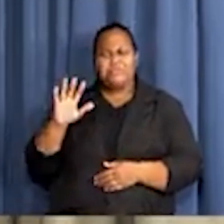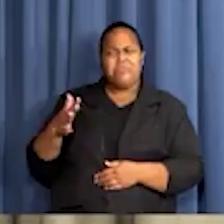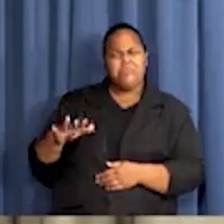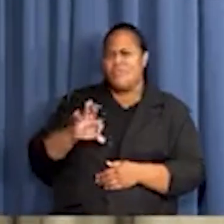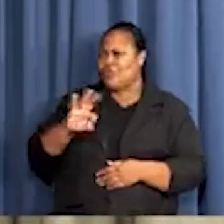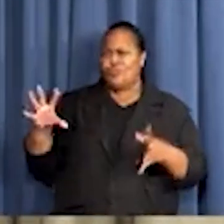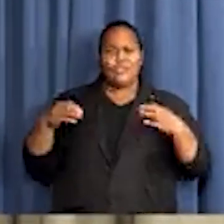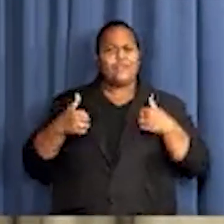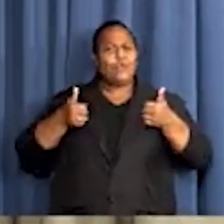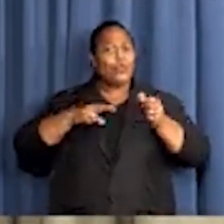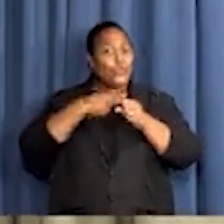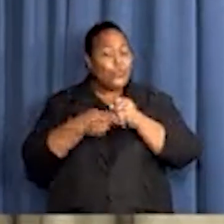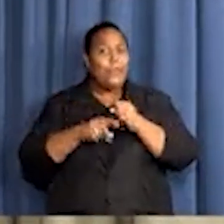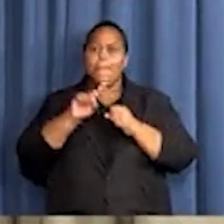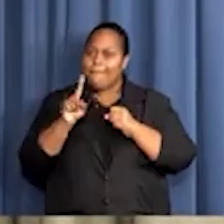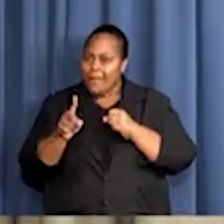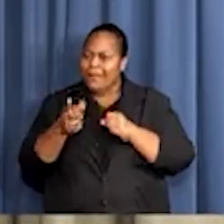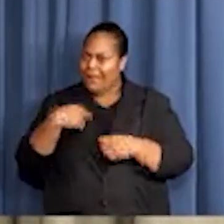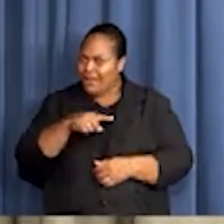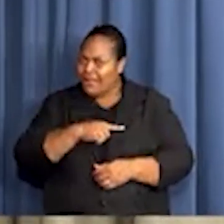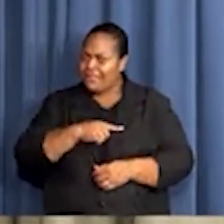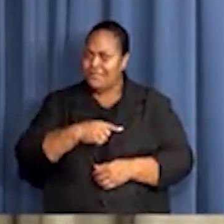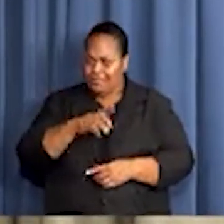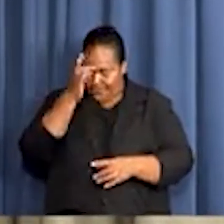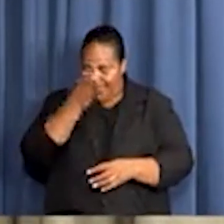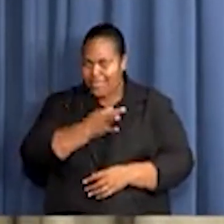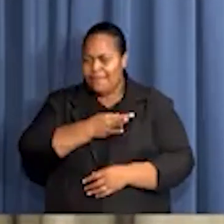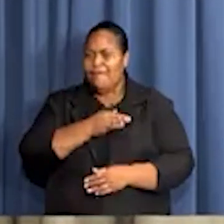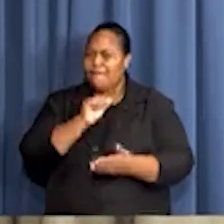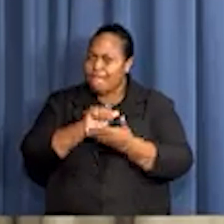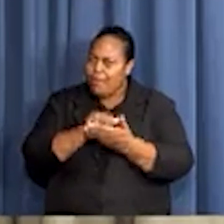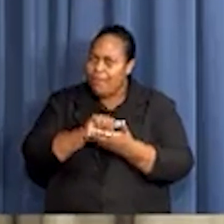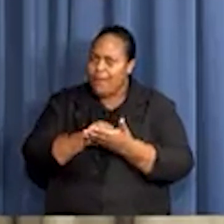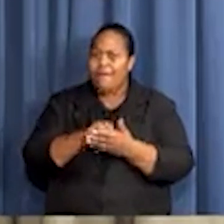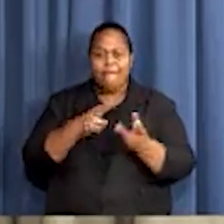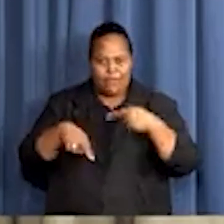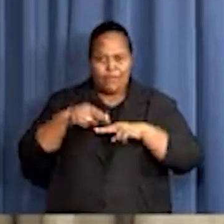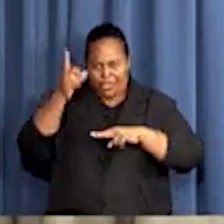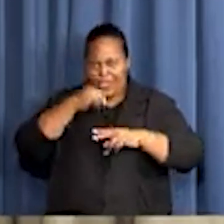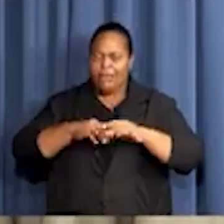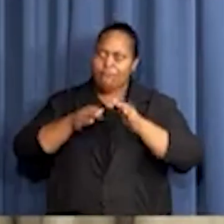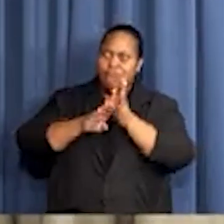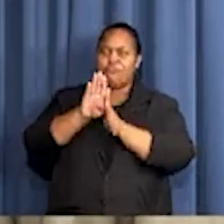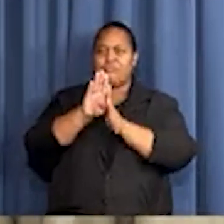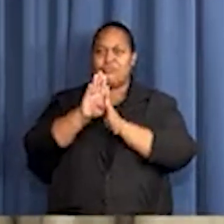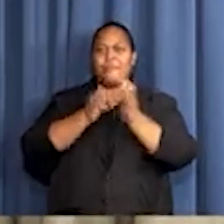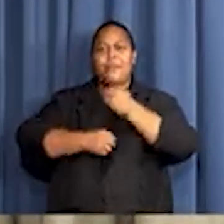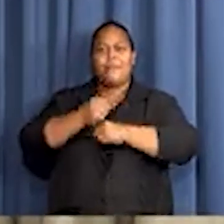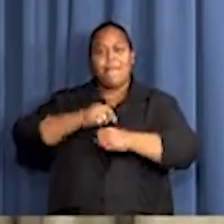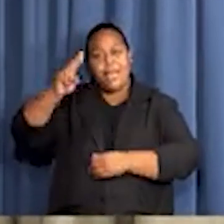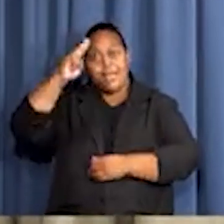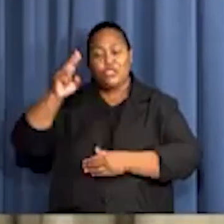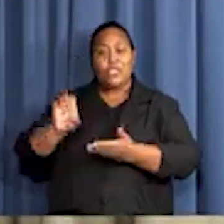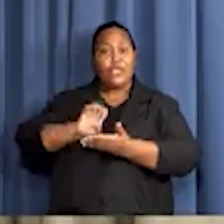but that should not diminish our belief in what Fiji can become. A National Economic